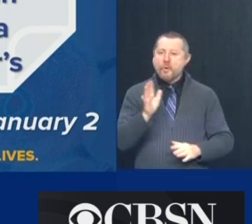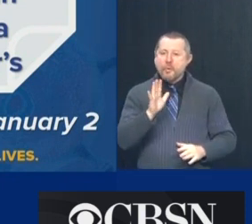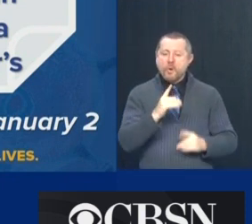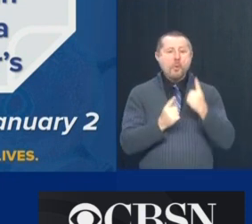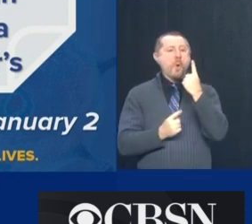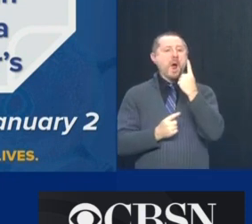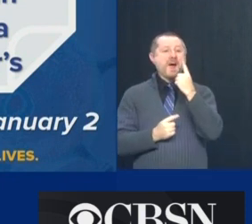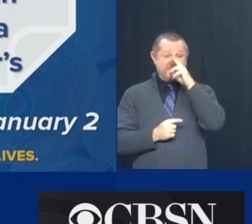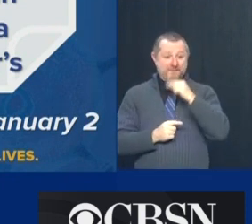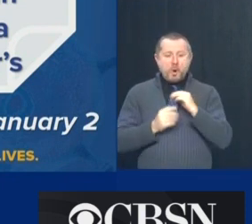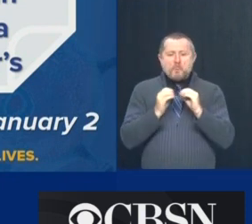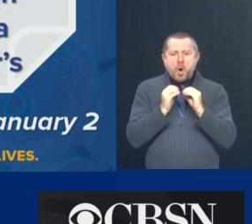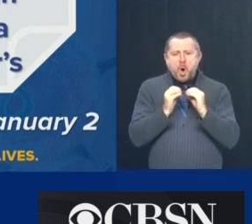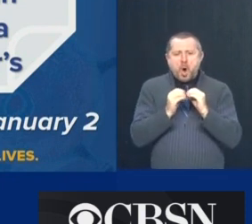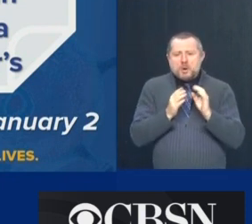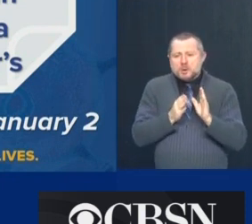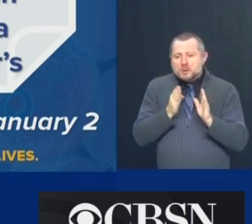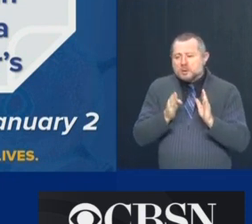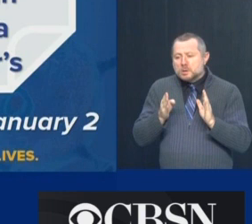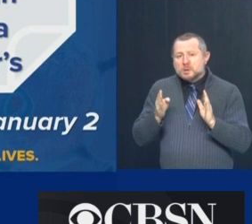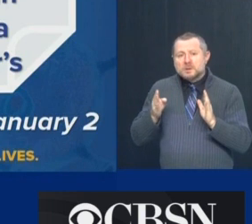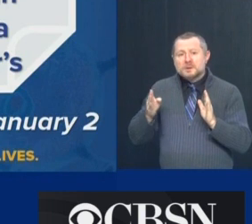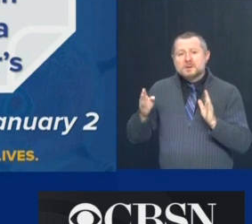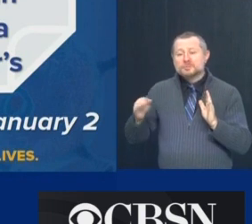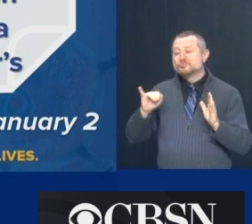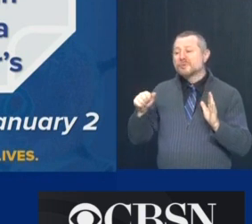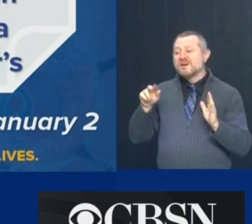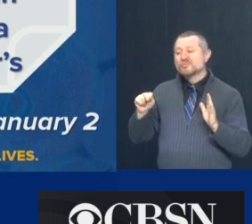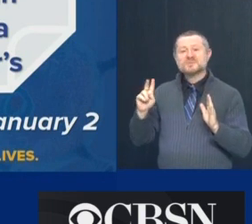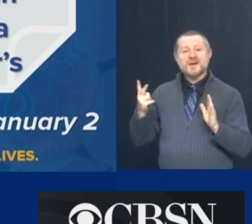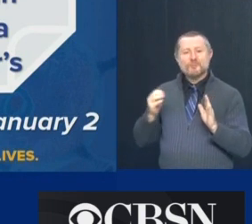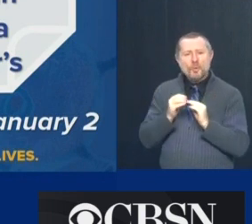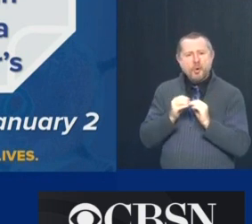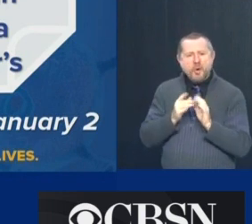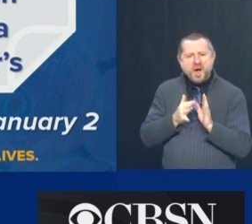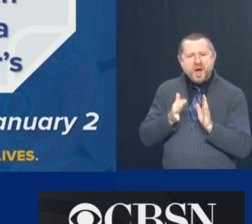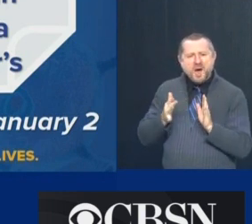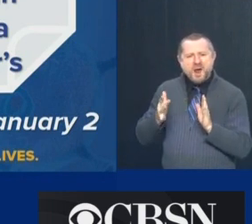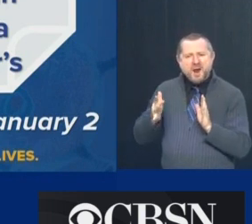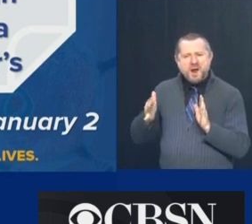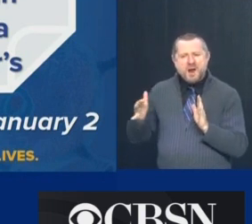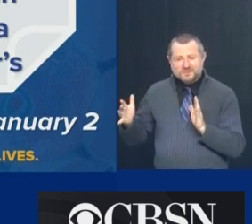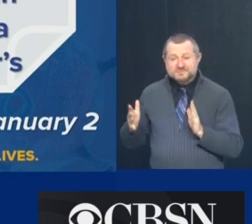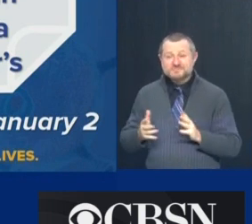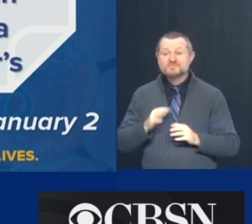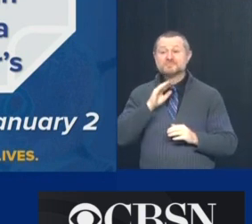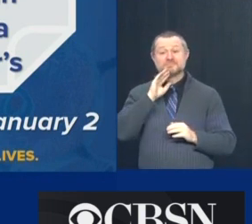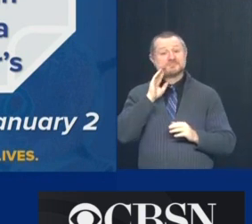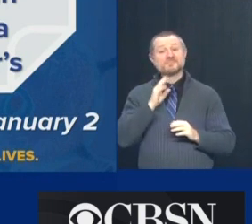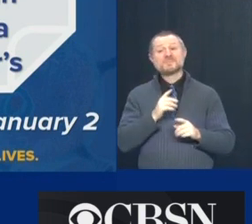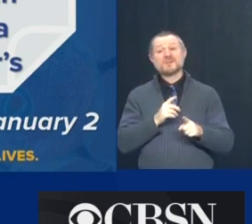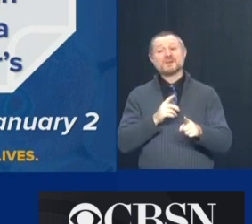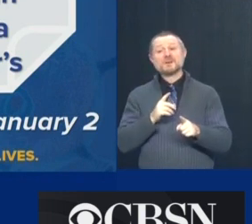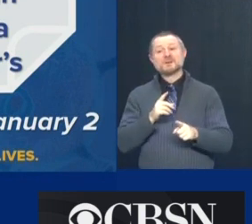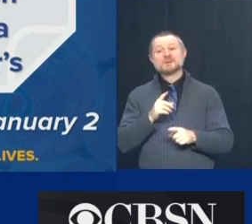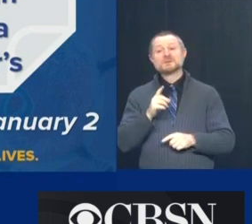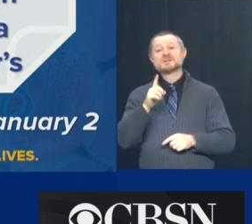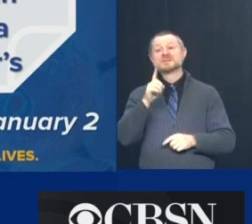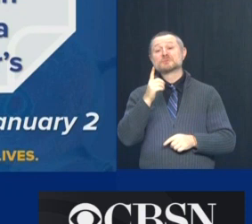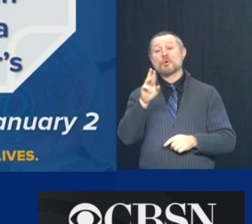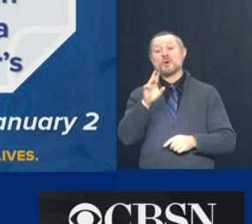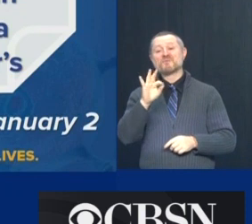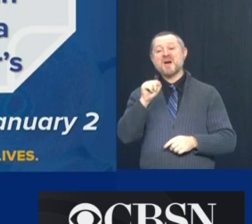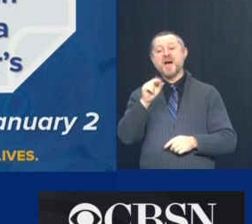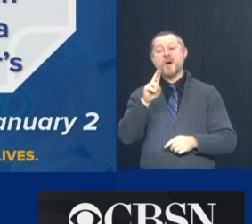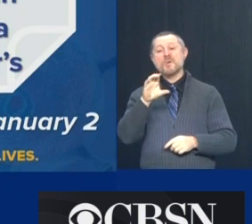Fauci over the weekend was talking about there's now going to be a surge on the surge. So we had